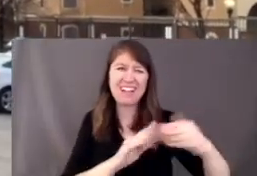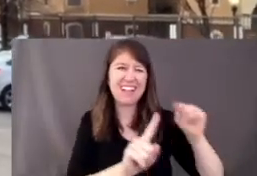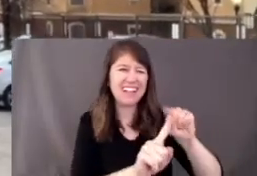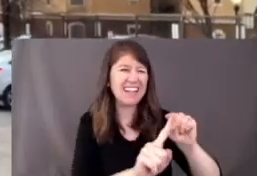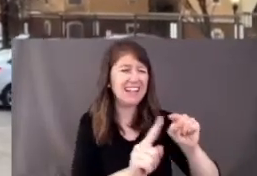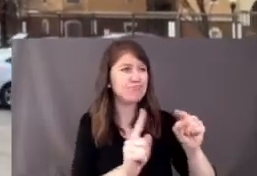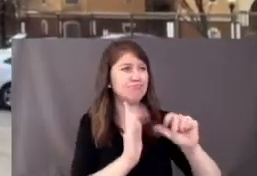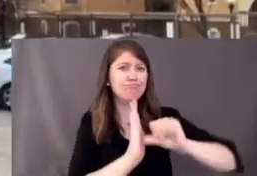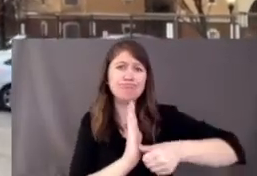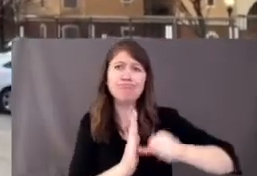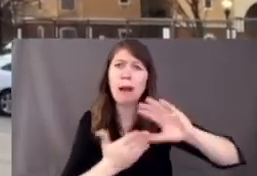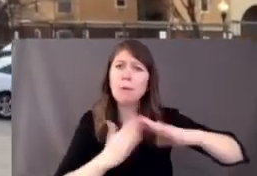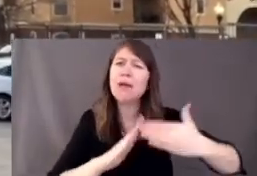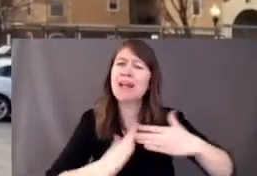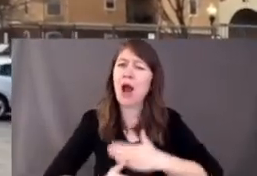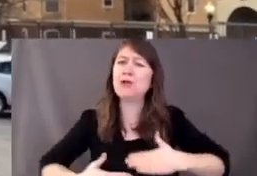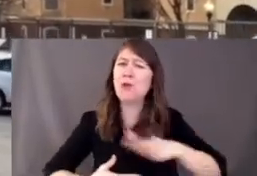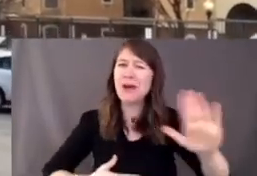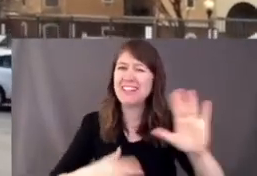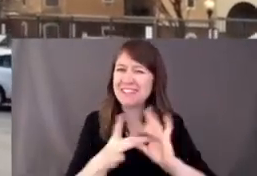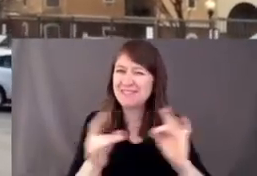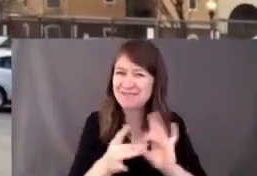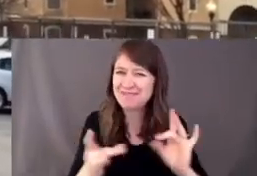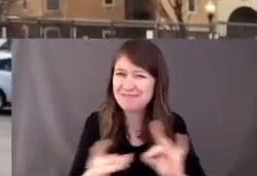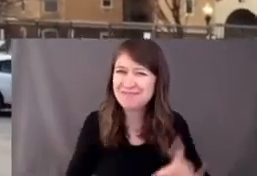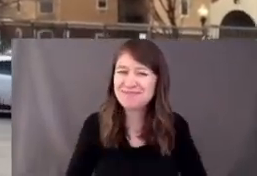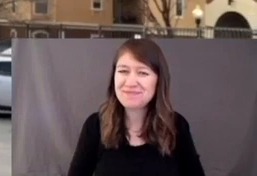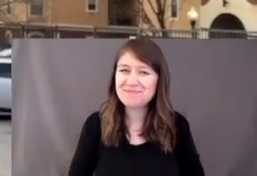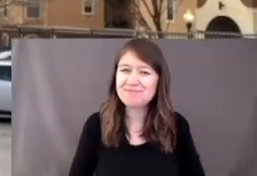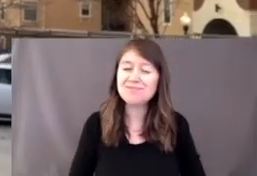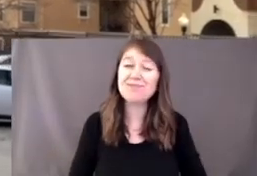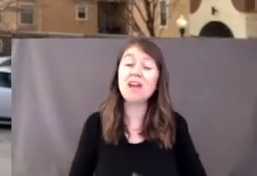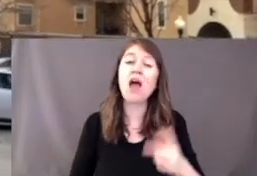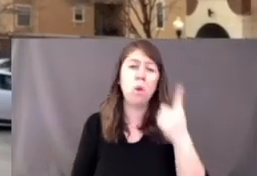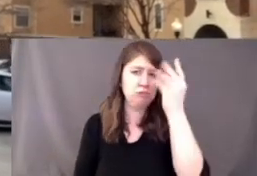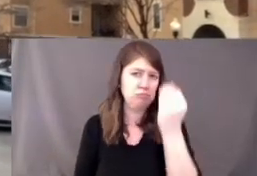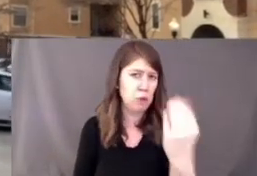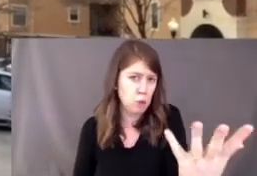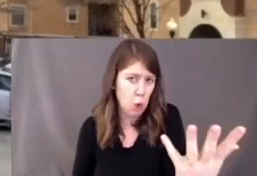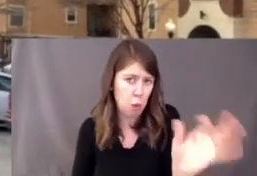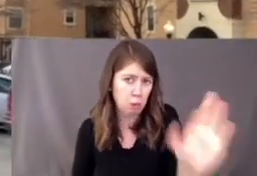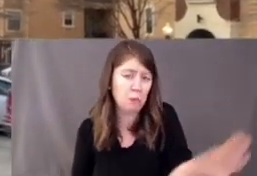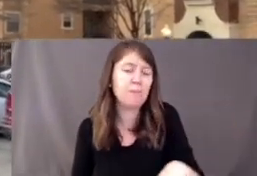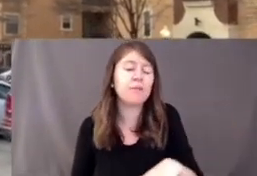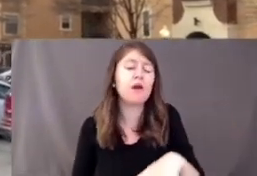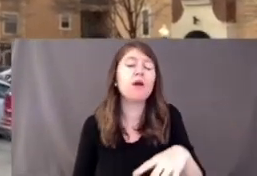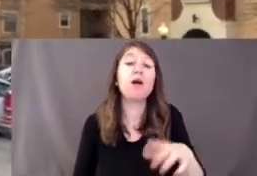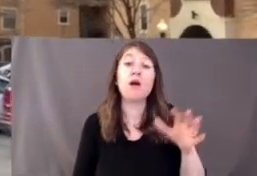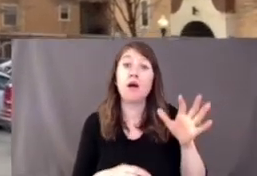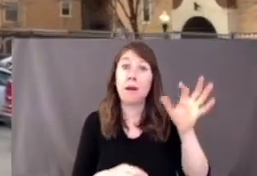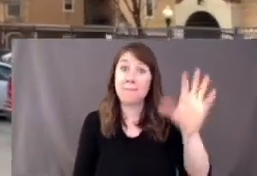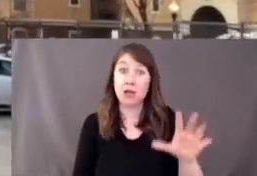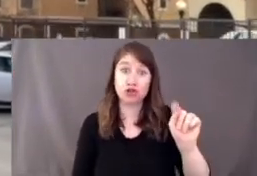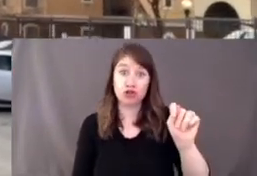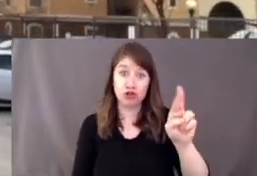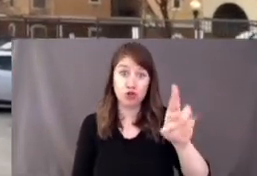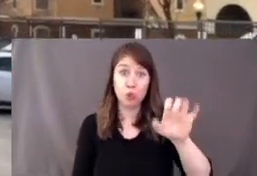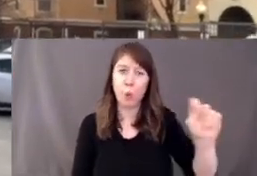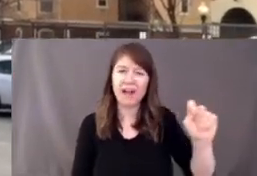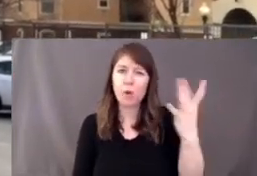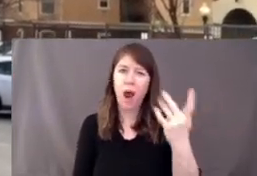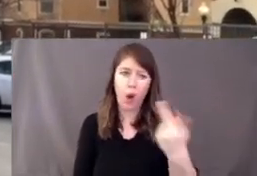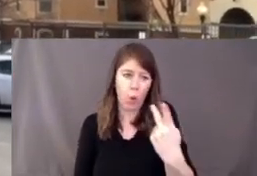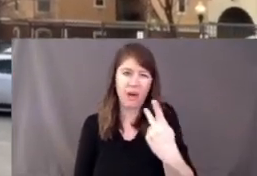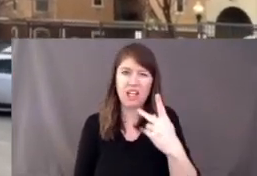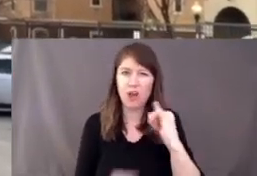a bit, and I really enjoyed what he had to say. A programming note, if you will. Pastor Truitt, because these are done over